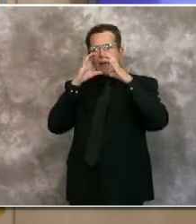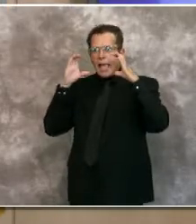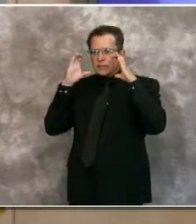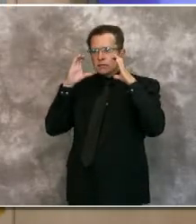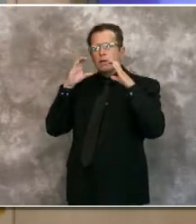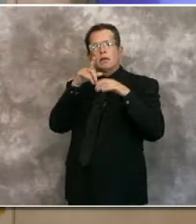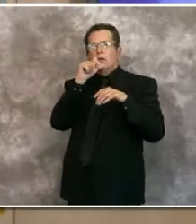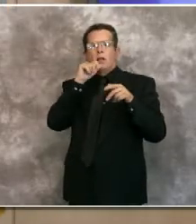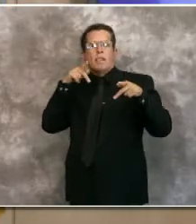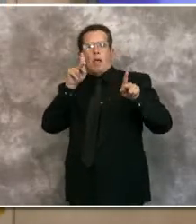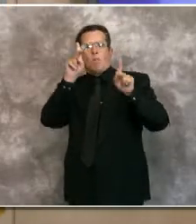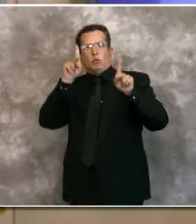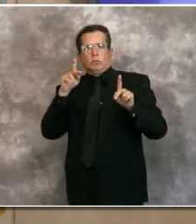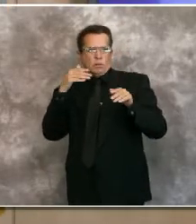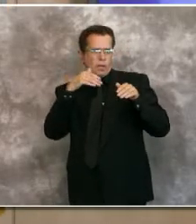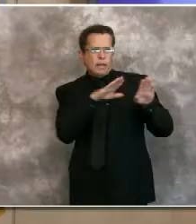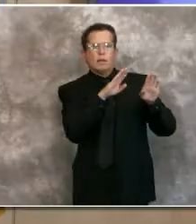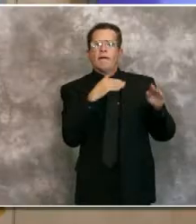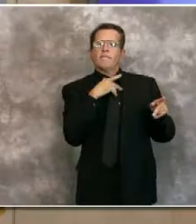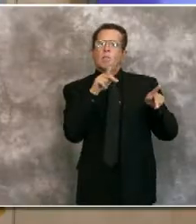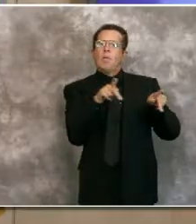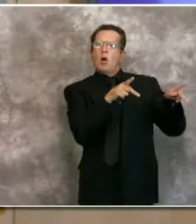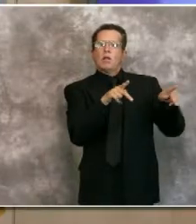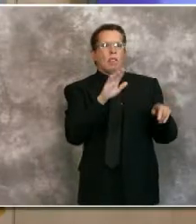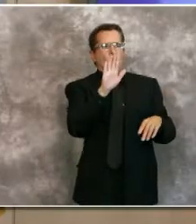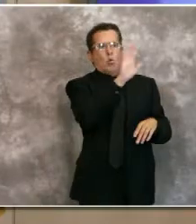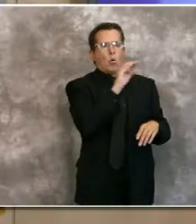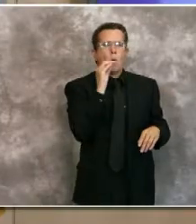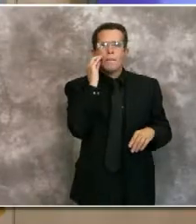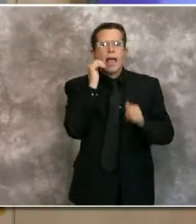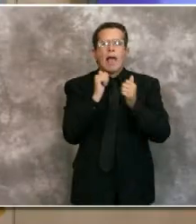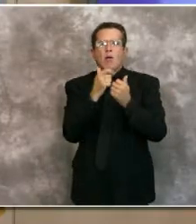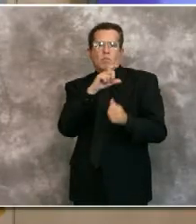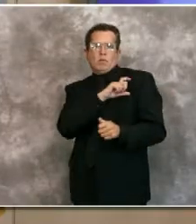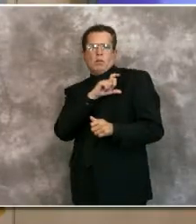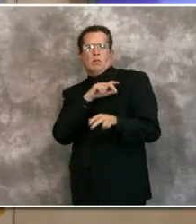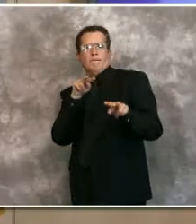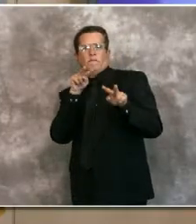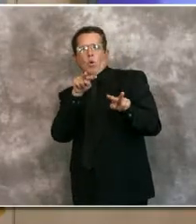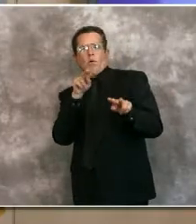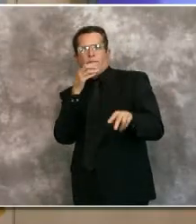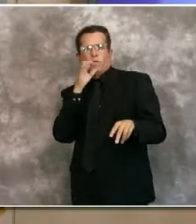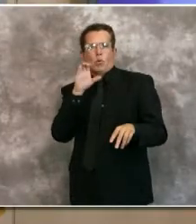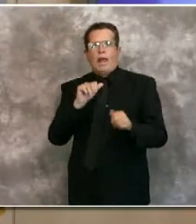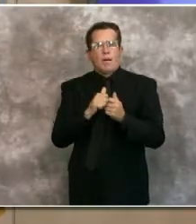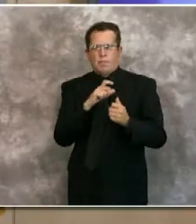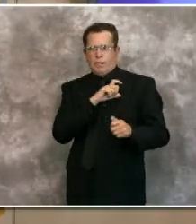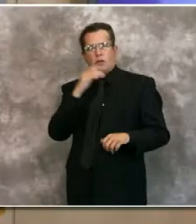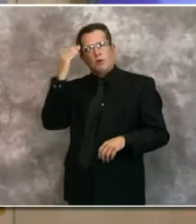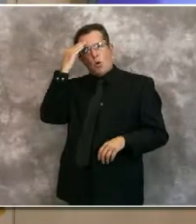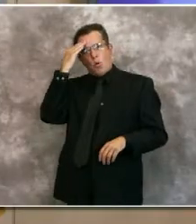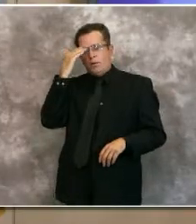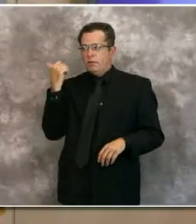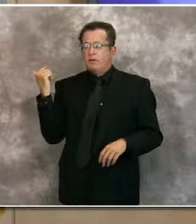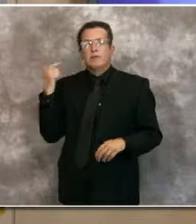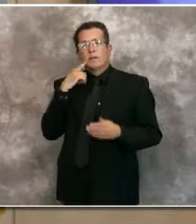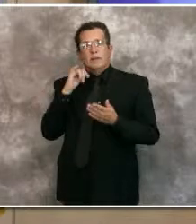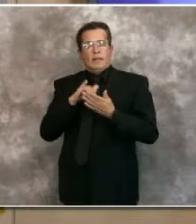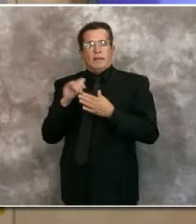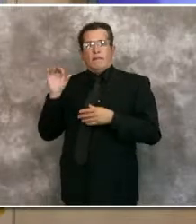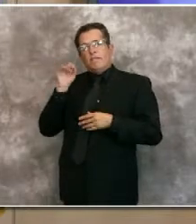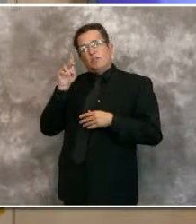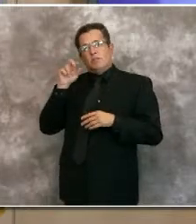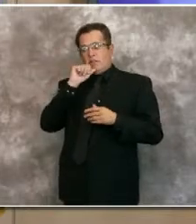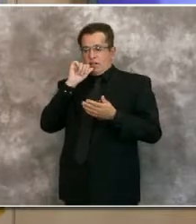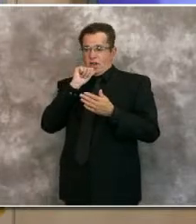the law, how do you plan on enforcing it? Well, as we've also said from the beginning of this, it shouldn't be the job of law enforcement to have to go